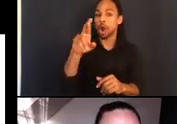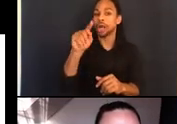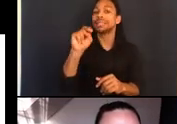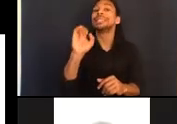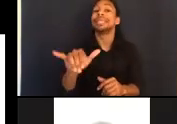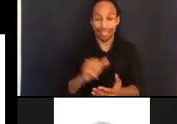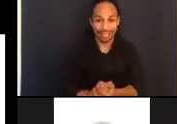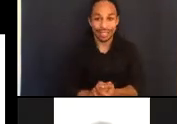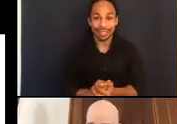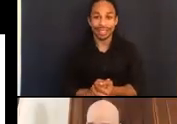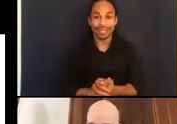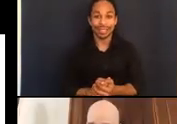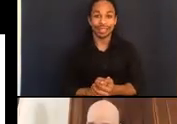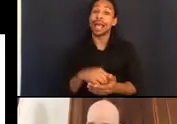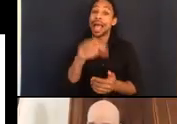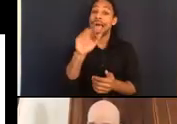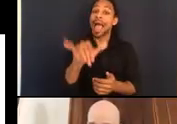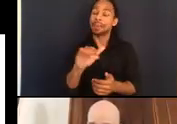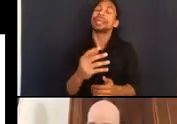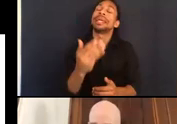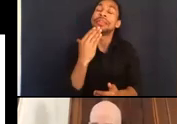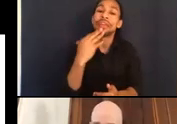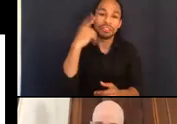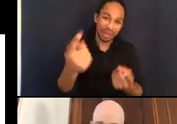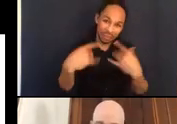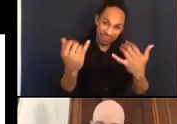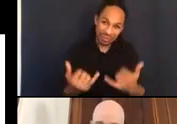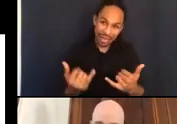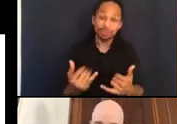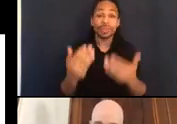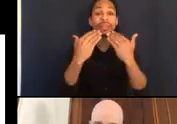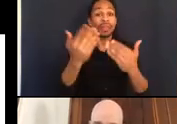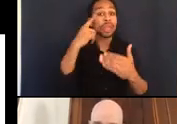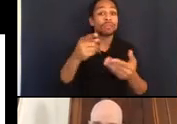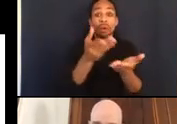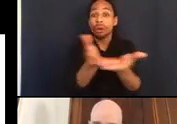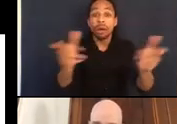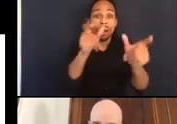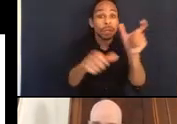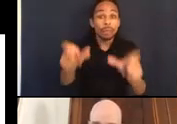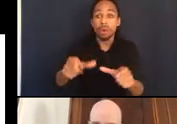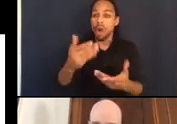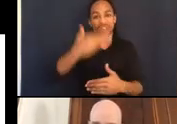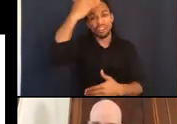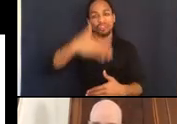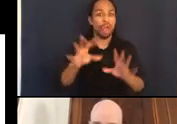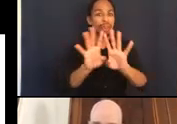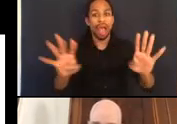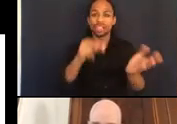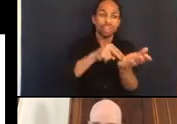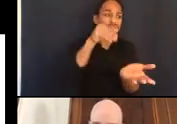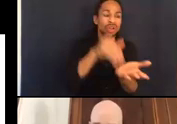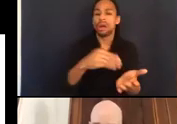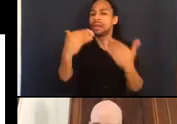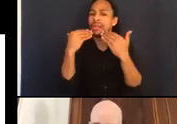Hey, thank you all for being here today, and especially thank you to folks who are working on the front lines. Really want to just express our gratitude